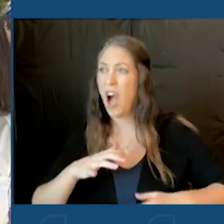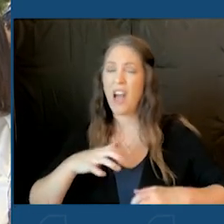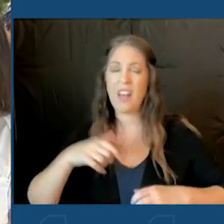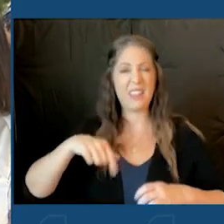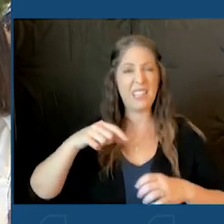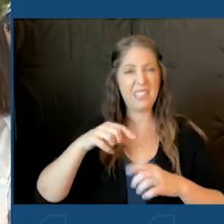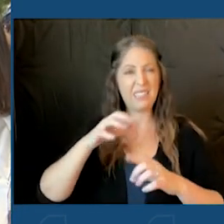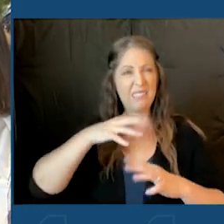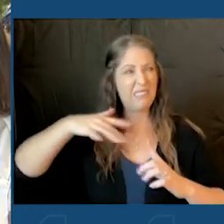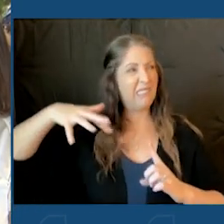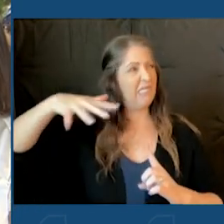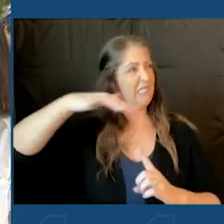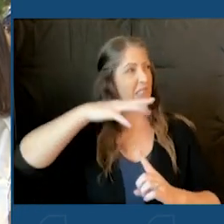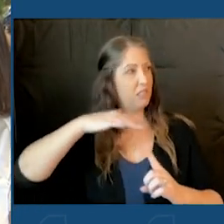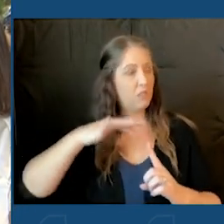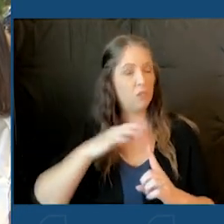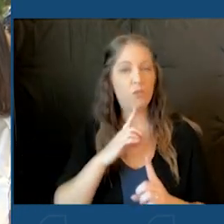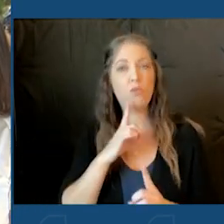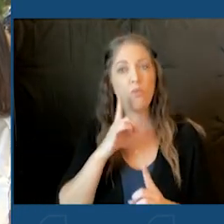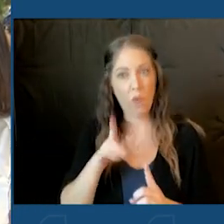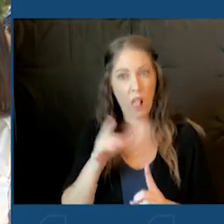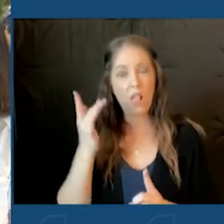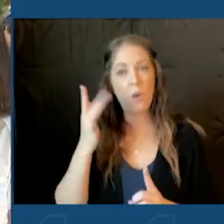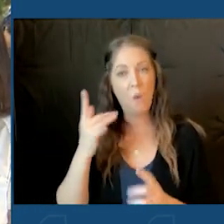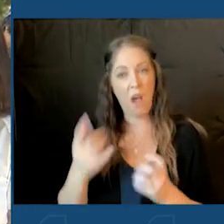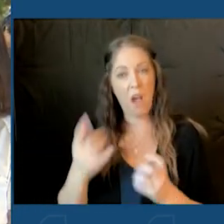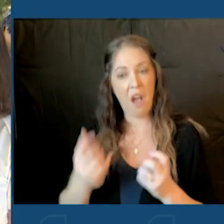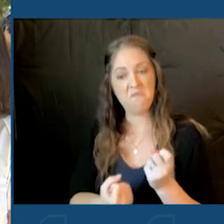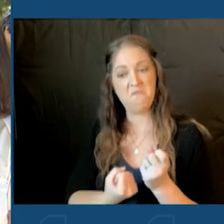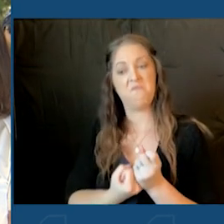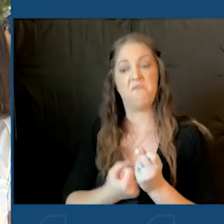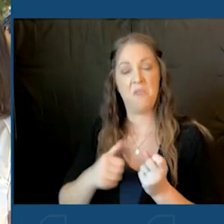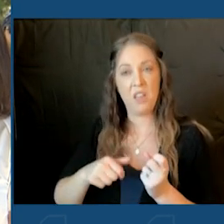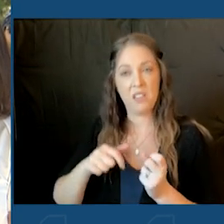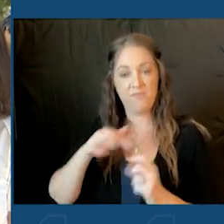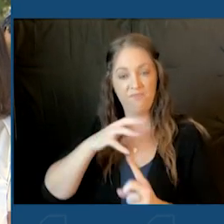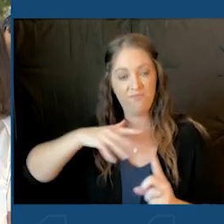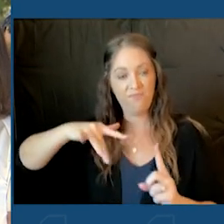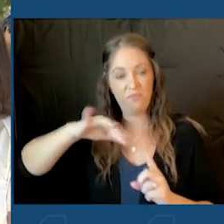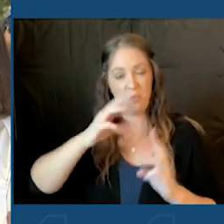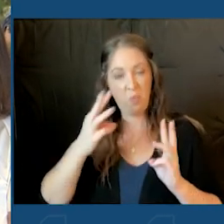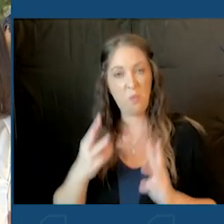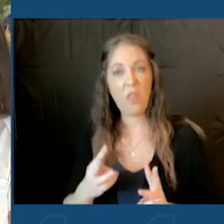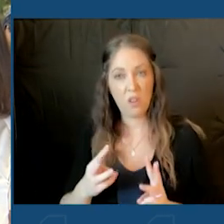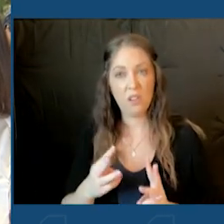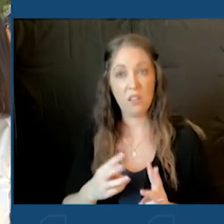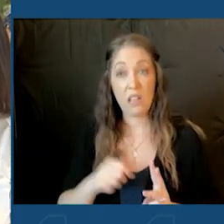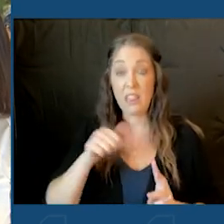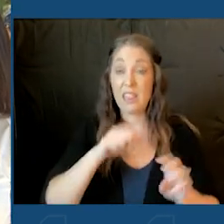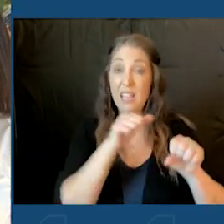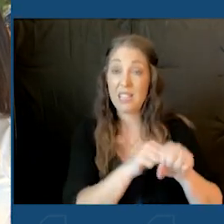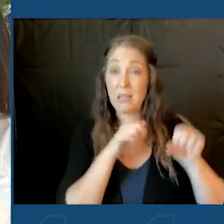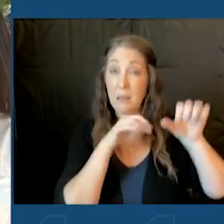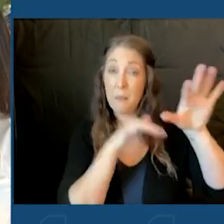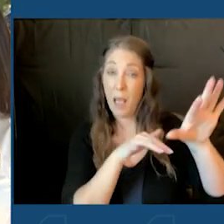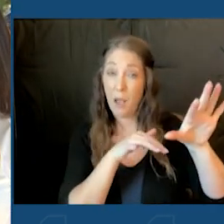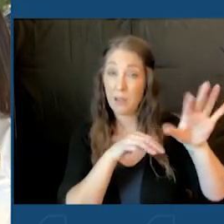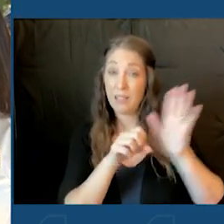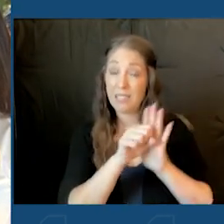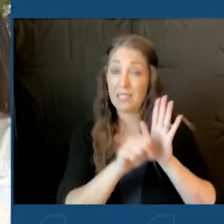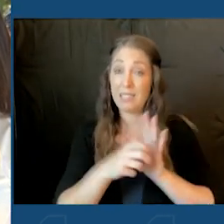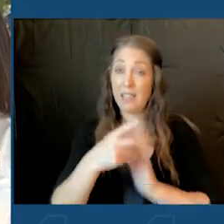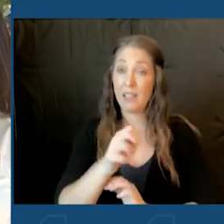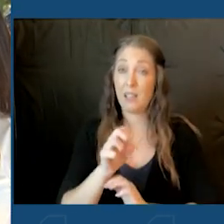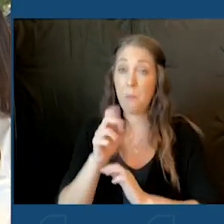and that has really given rise to these conditions that are frankly dangerous. This mountainside, Minnewaska State Park, in the high ground behind